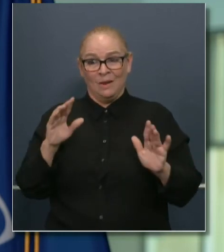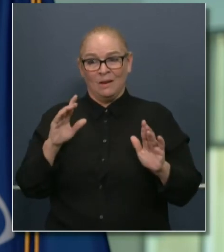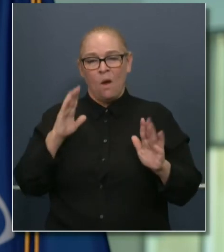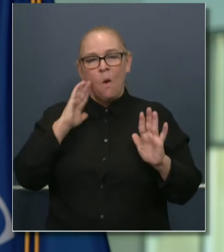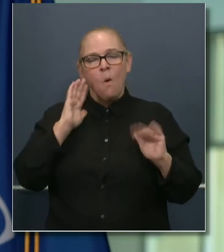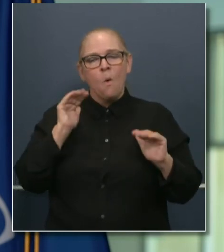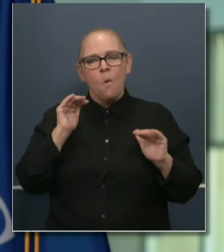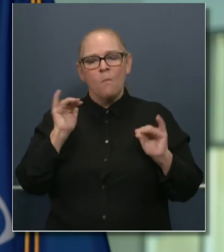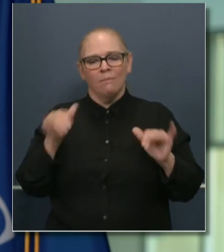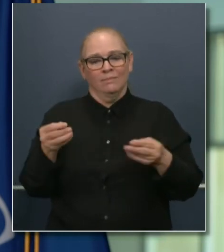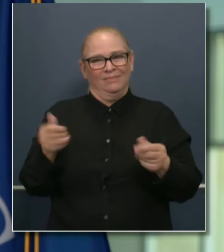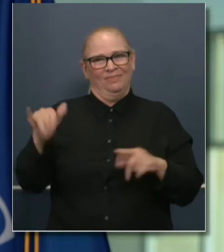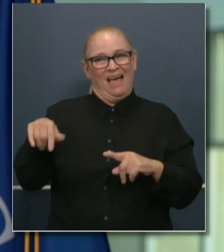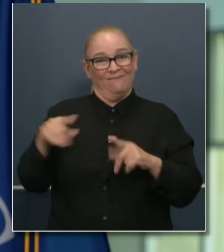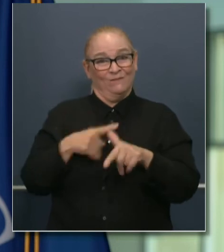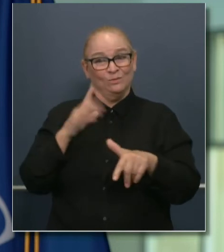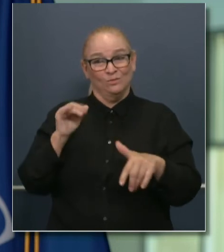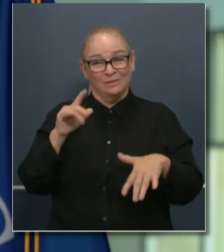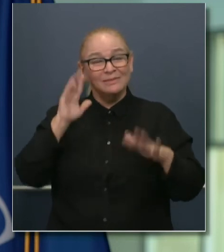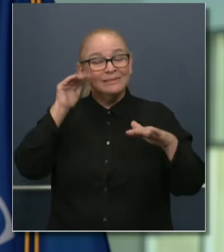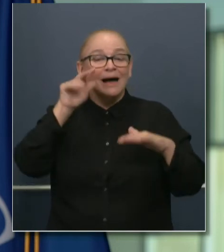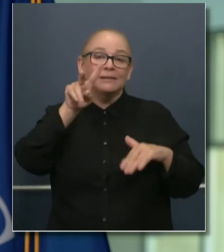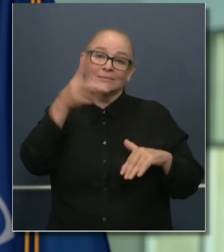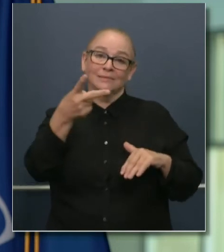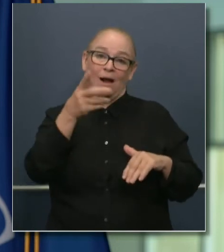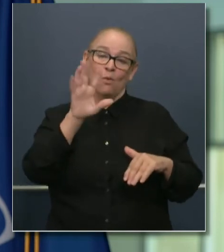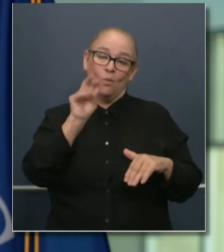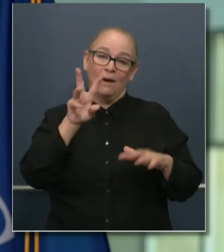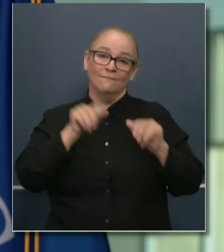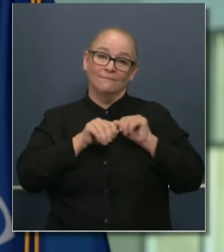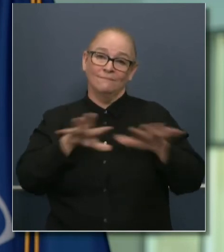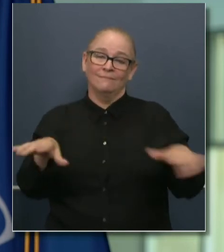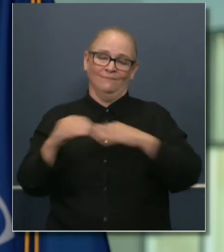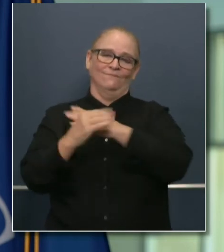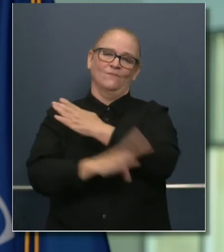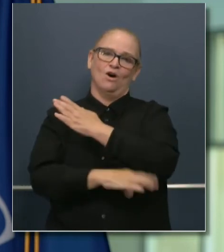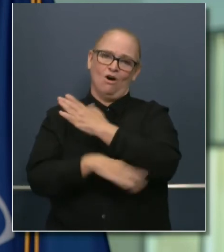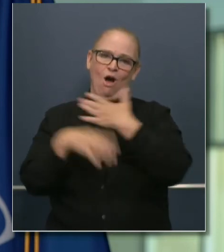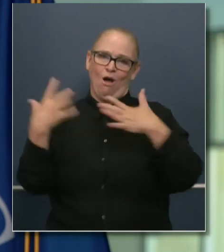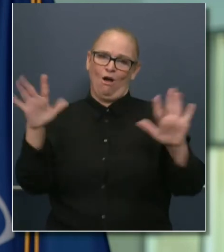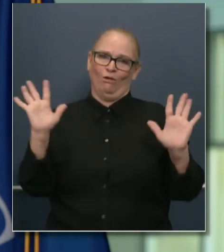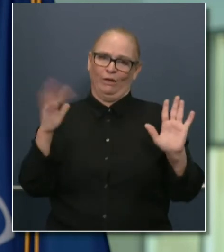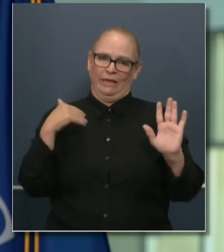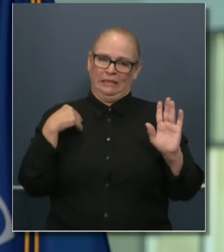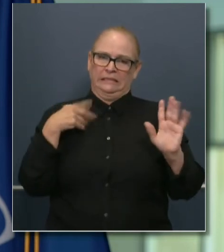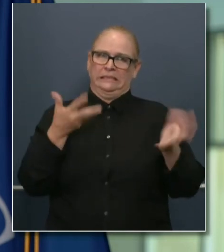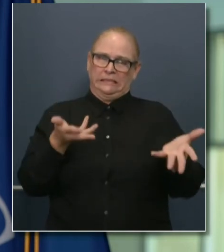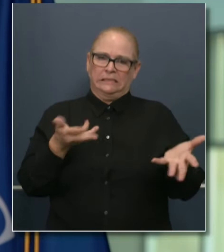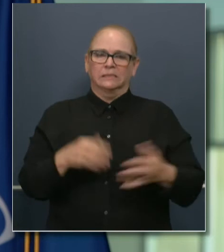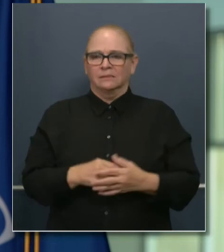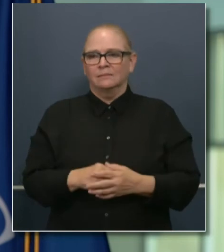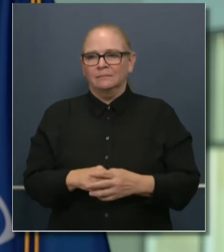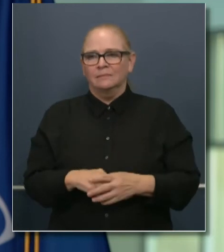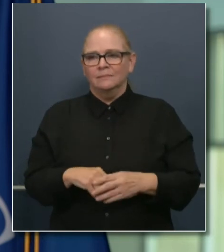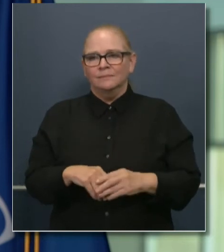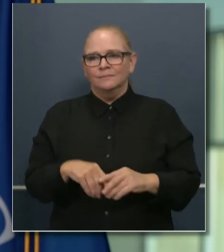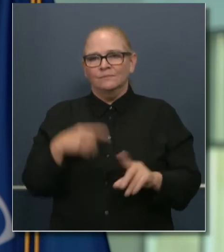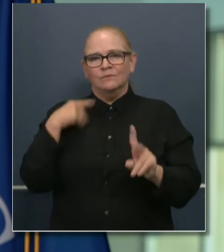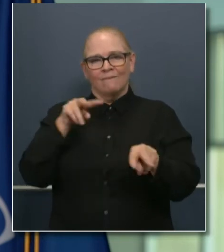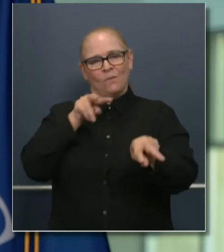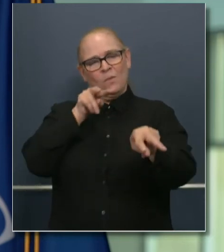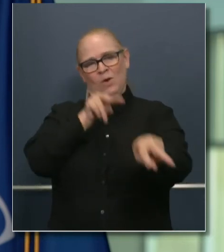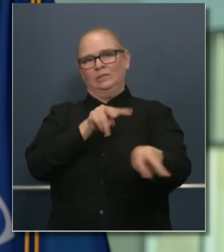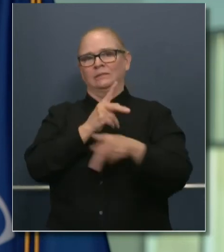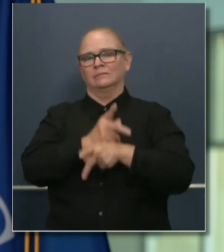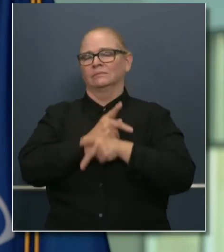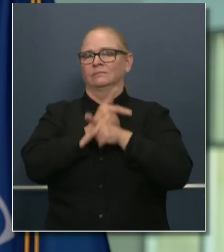wave in the fall, and that second wave also challenged by what Dr. Galley just said as it relates to